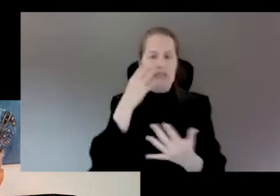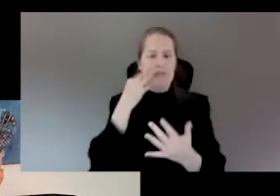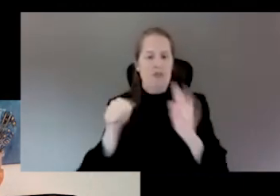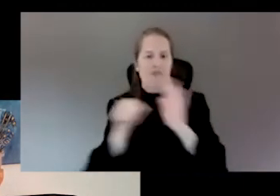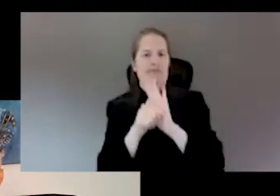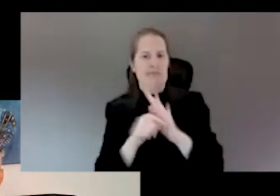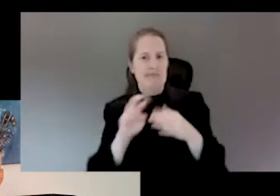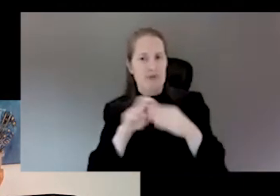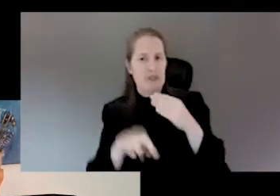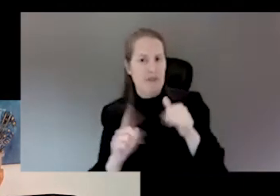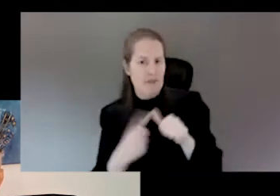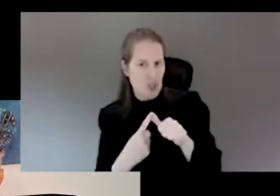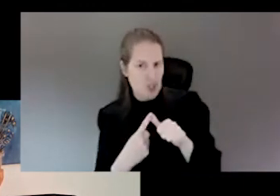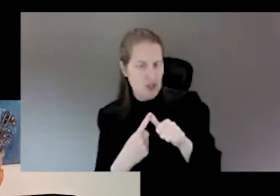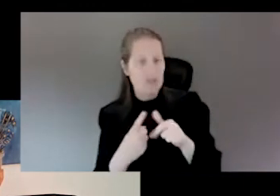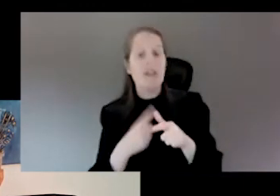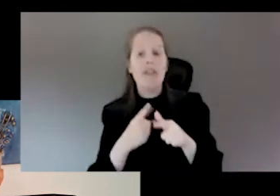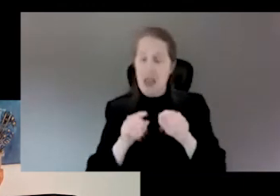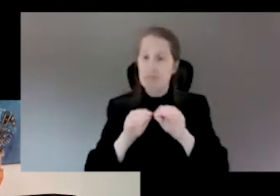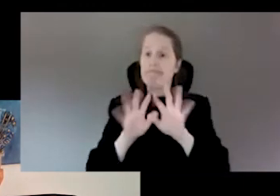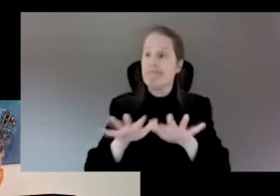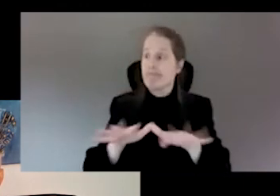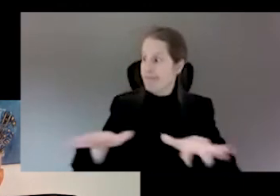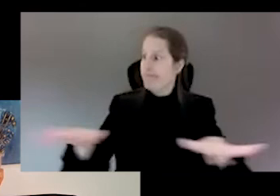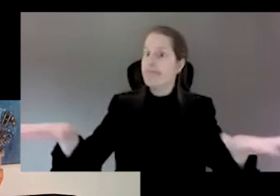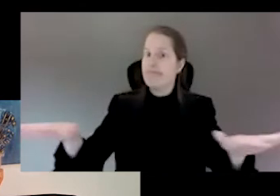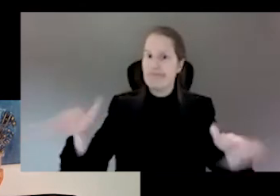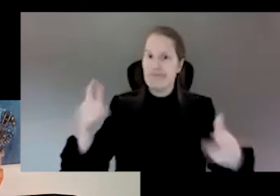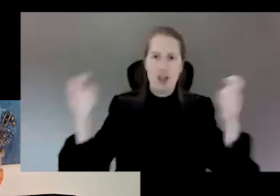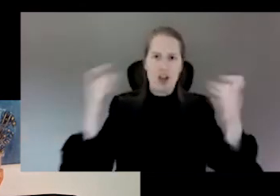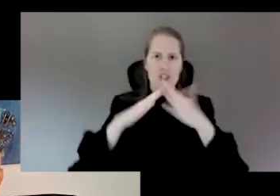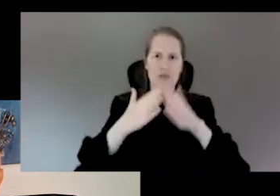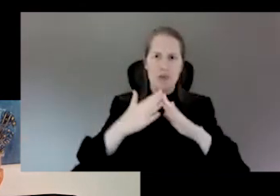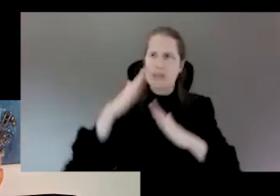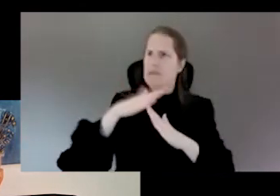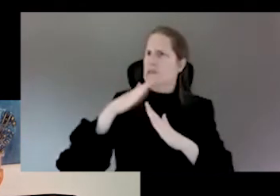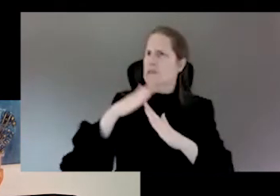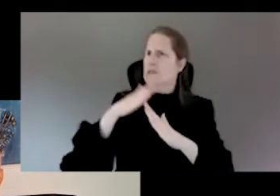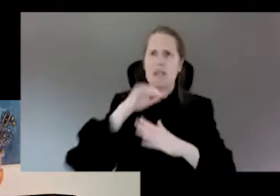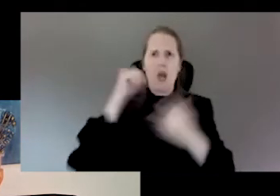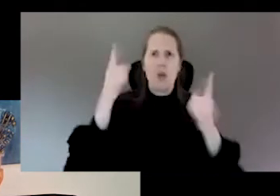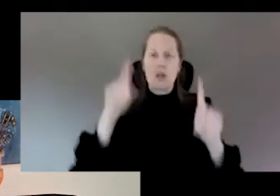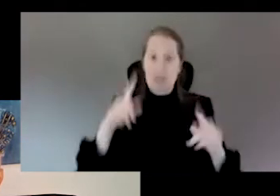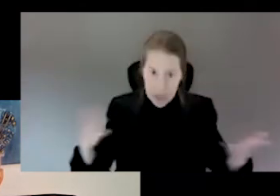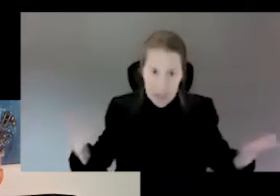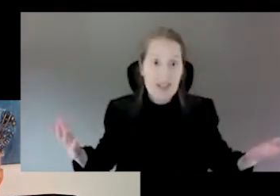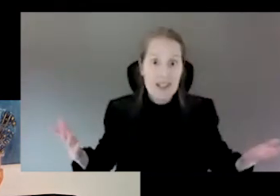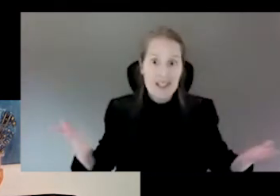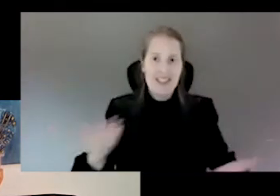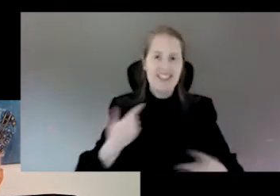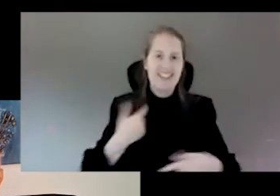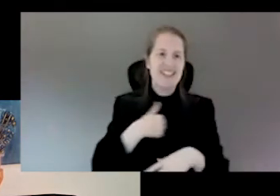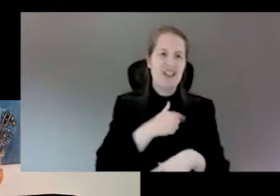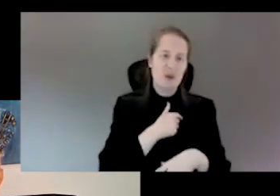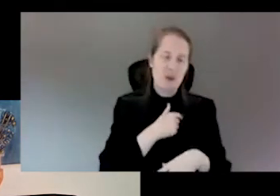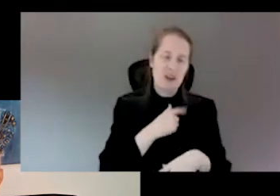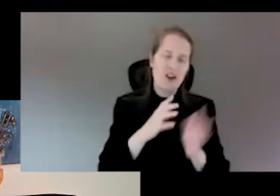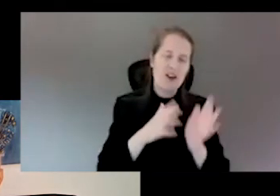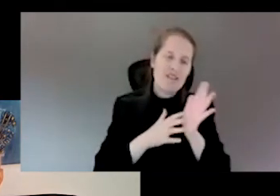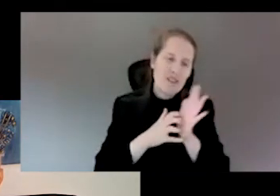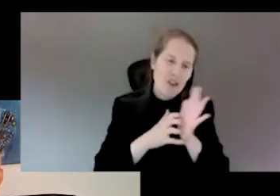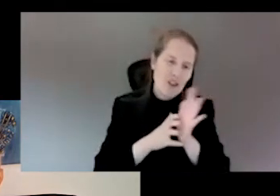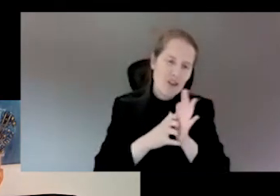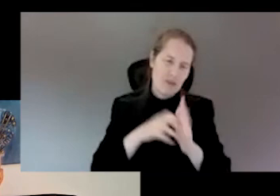they sort of spread out into the community and affect more and more people. But we are such a vulnerable